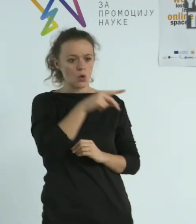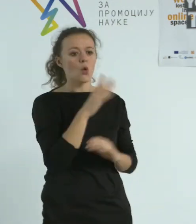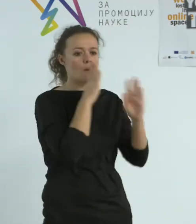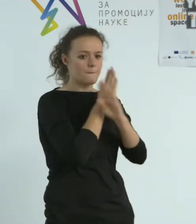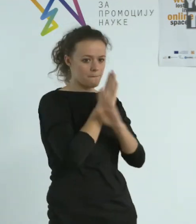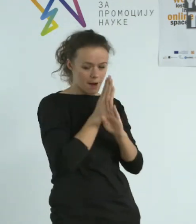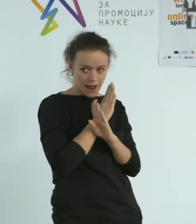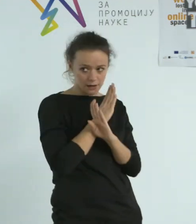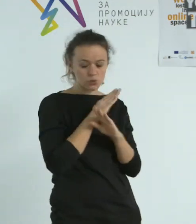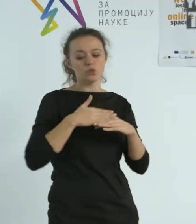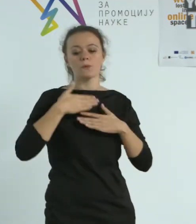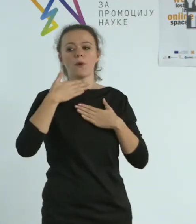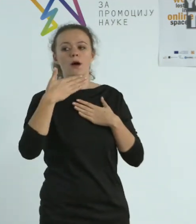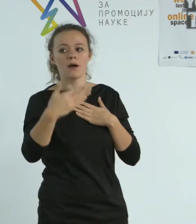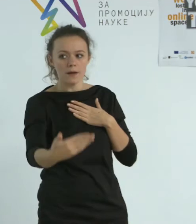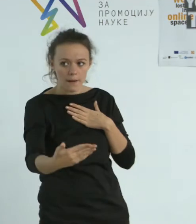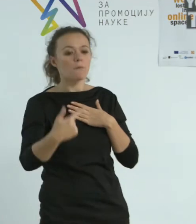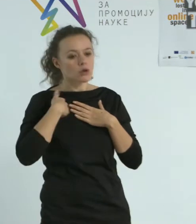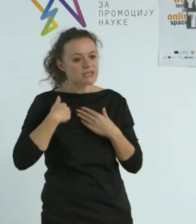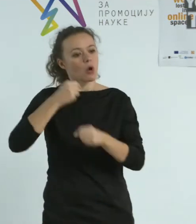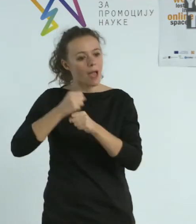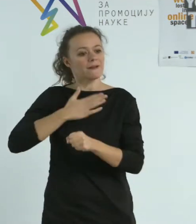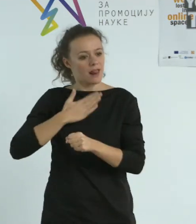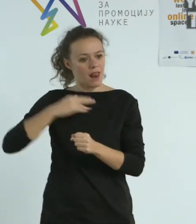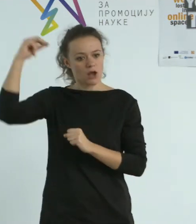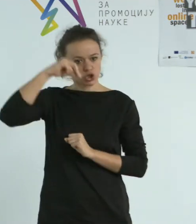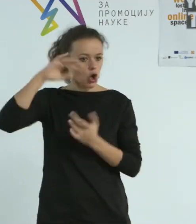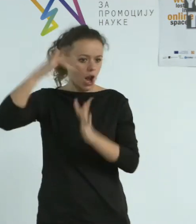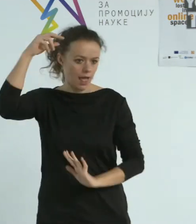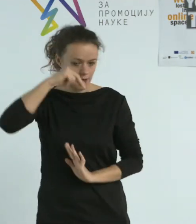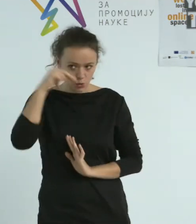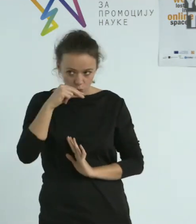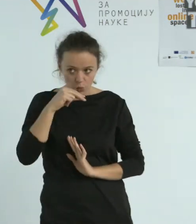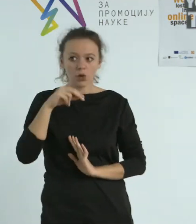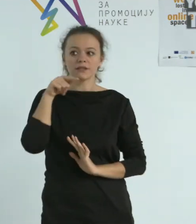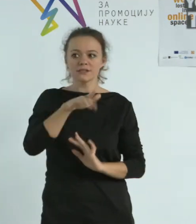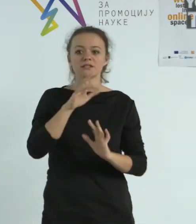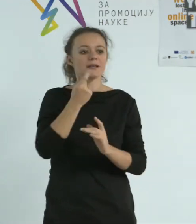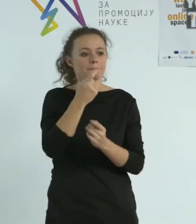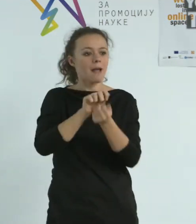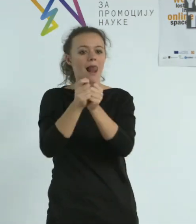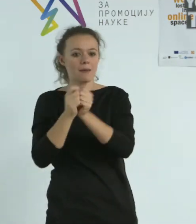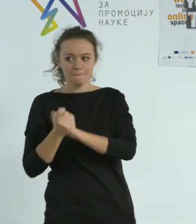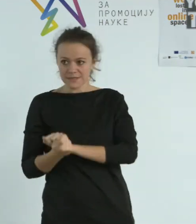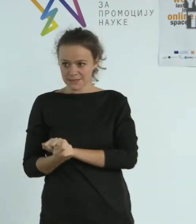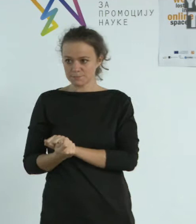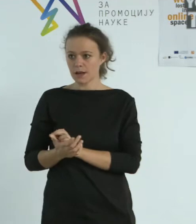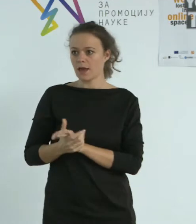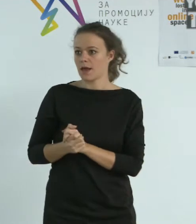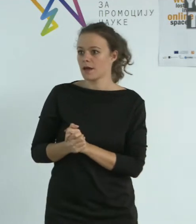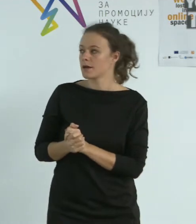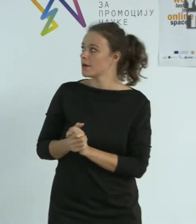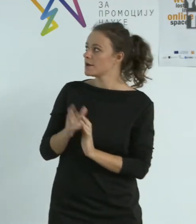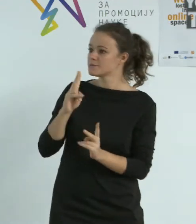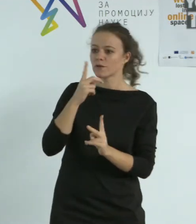March, and then we developed our online course, which was called Seeds of Change. I think, where did I